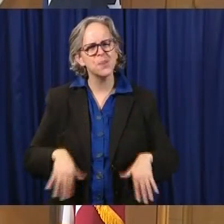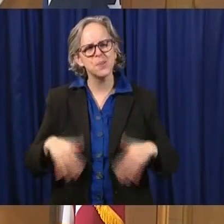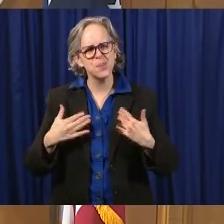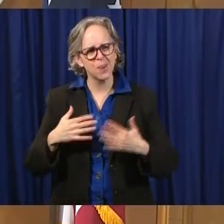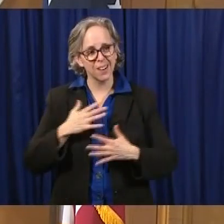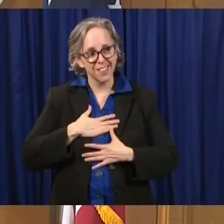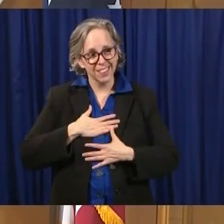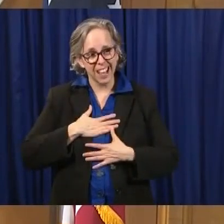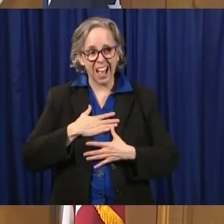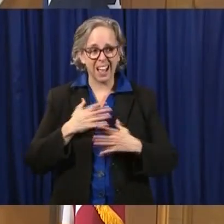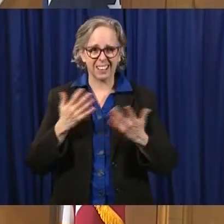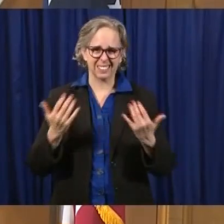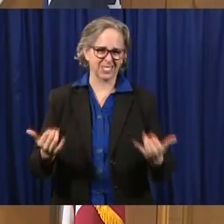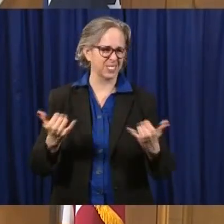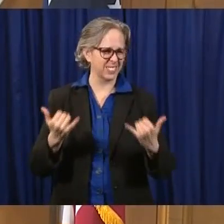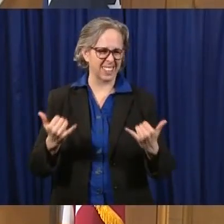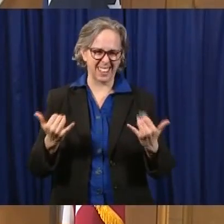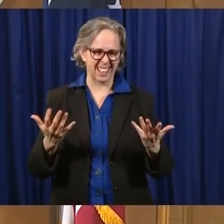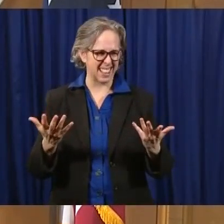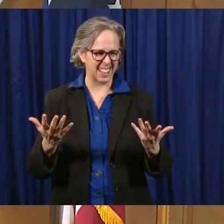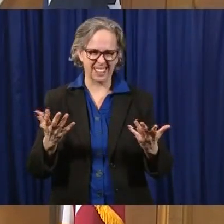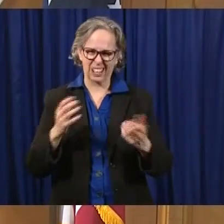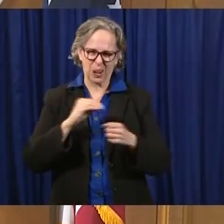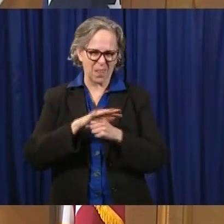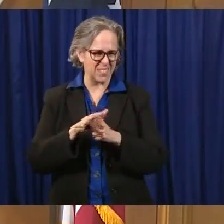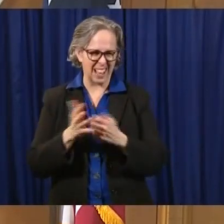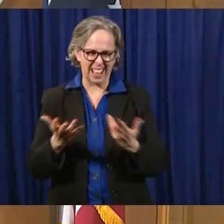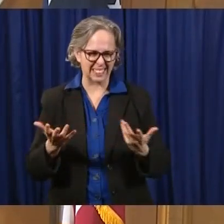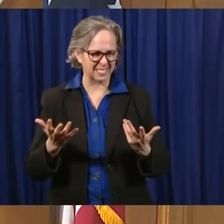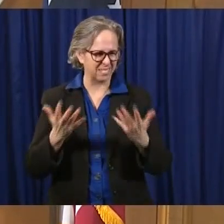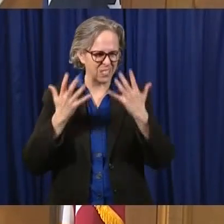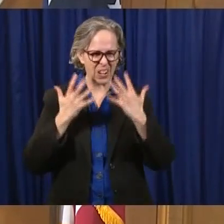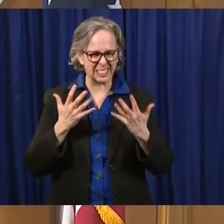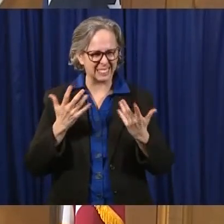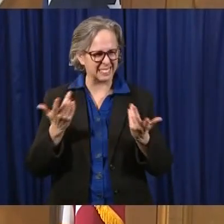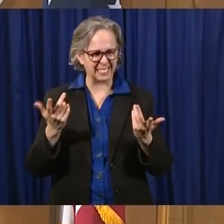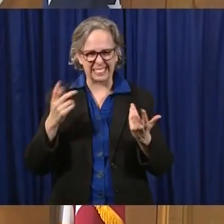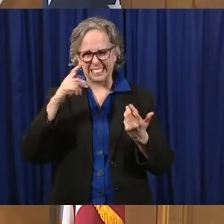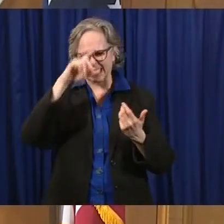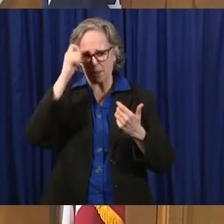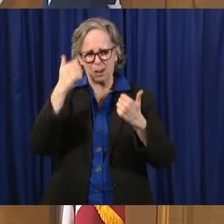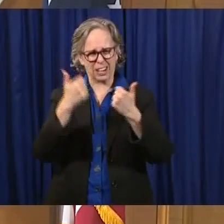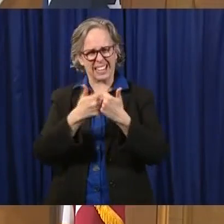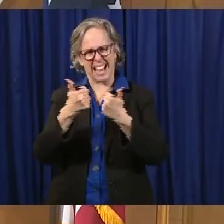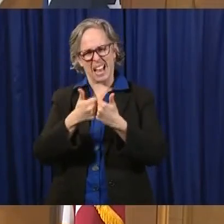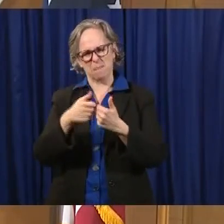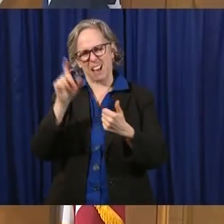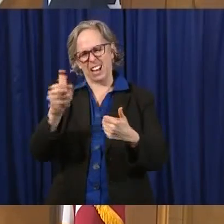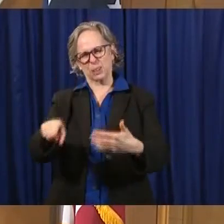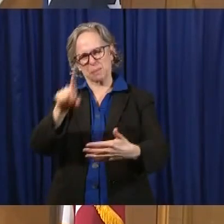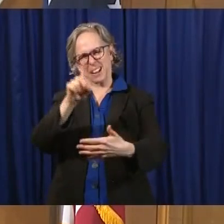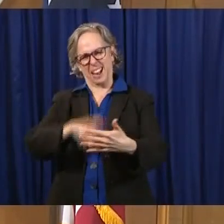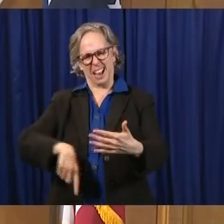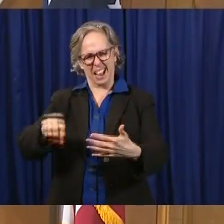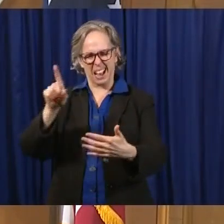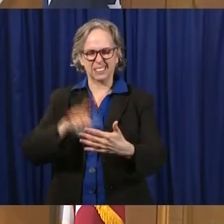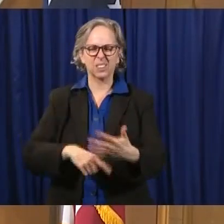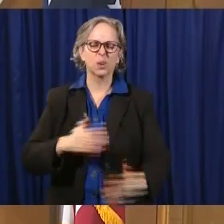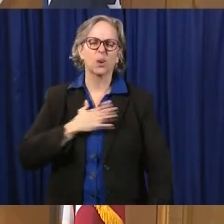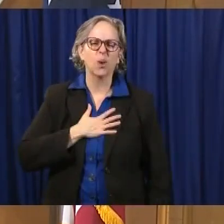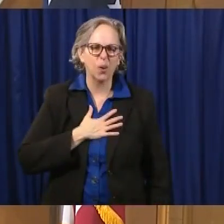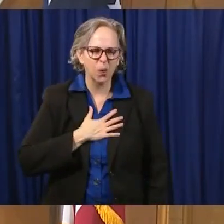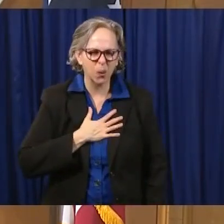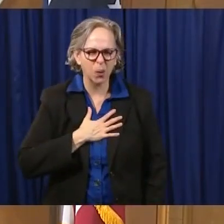of what we're going through this year, unfortunately, there will not be a Summer Games. However, Special Olympics Ohio has launched